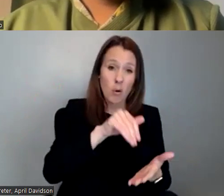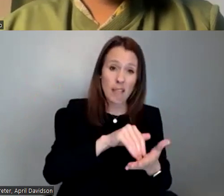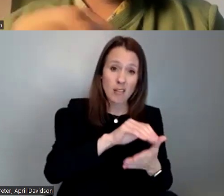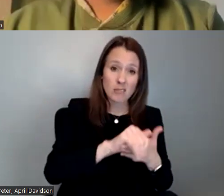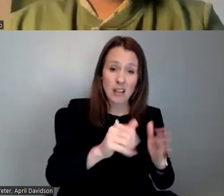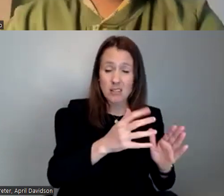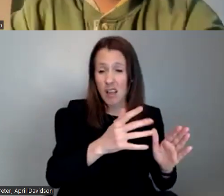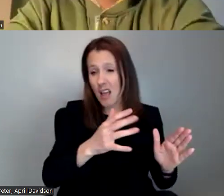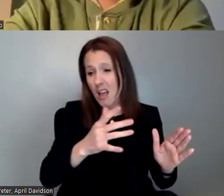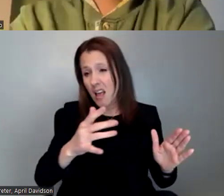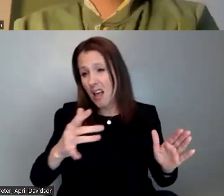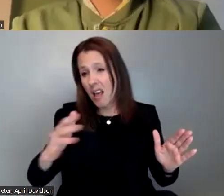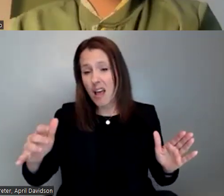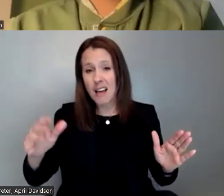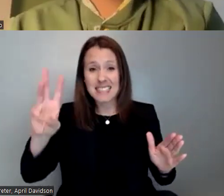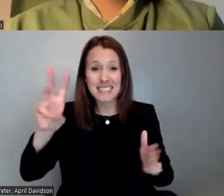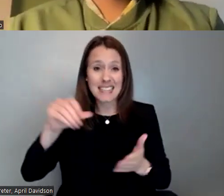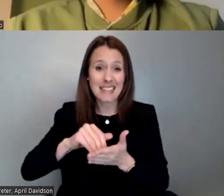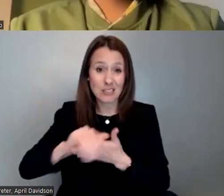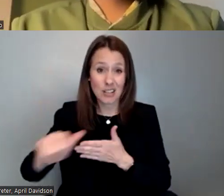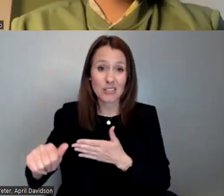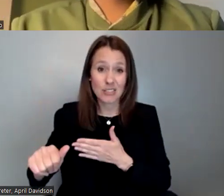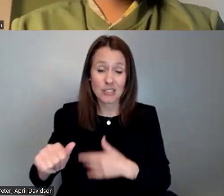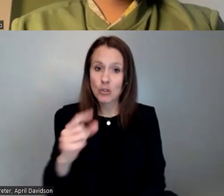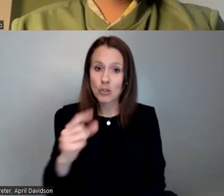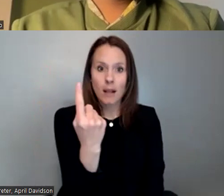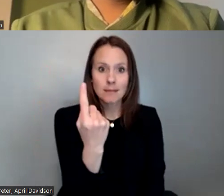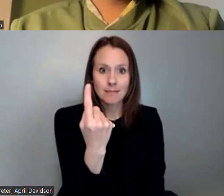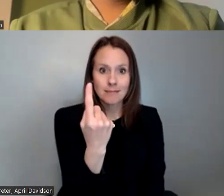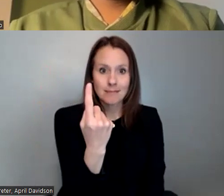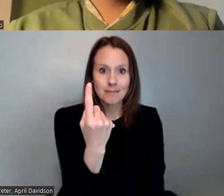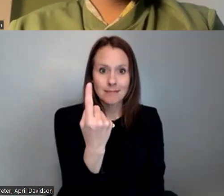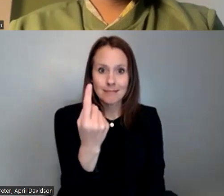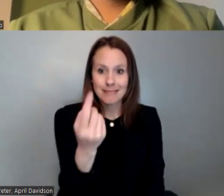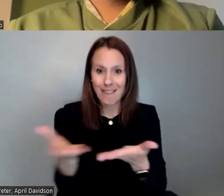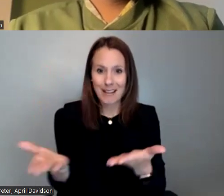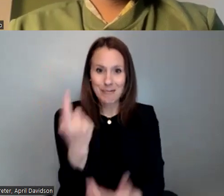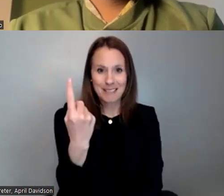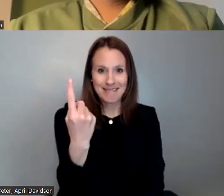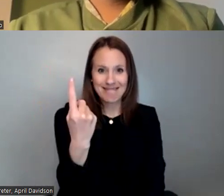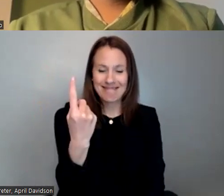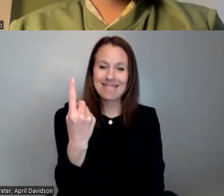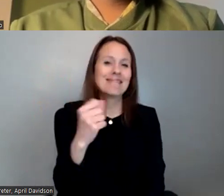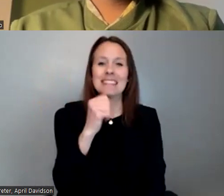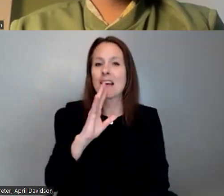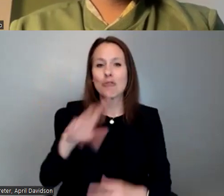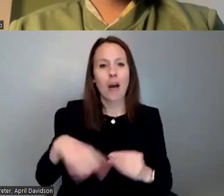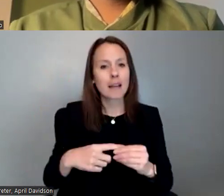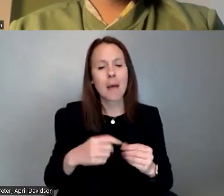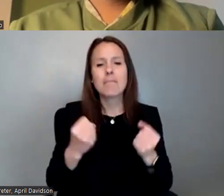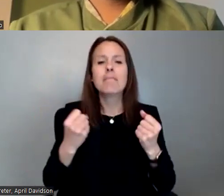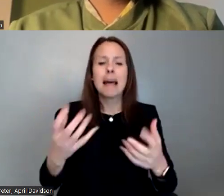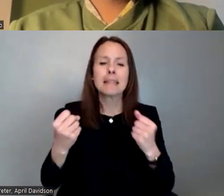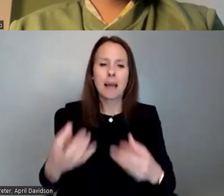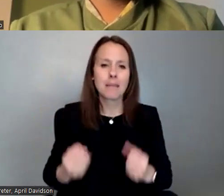$4,000 all the way up to maybe $6,000. And that's just one device. We're not talking about multiple